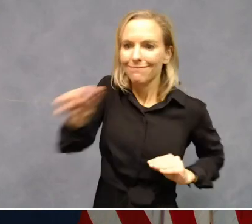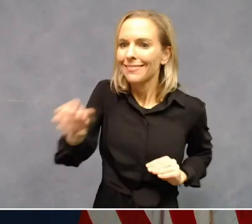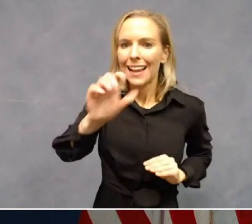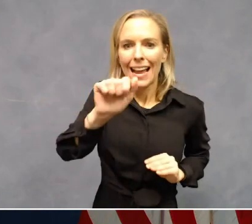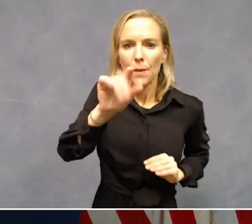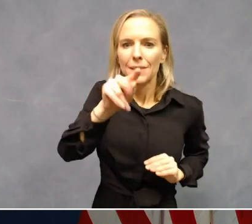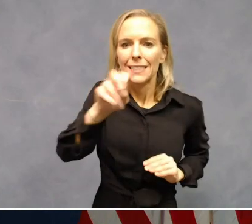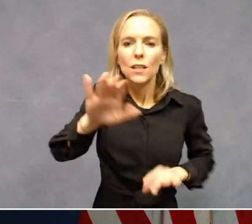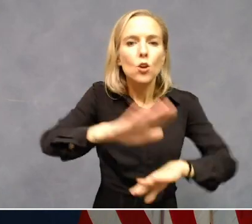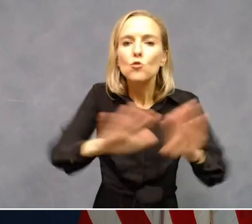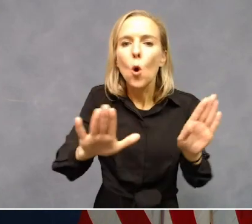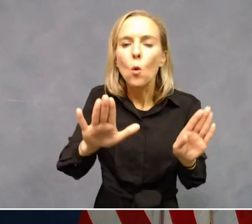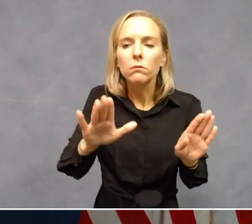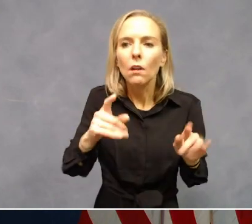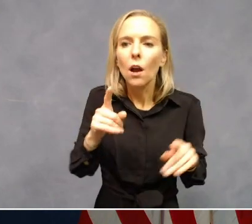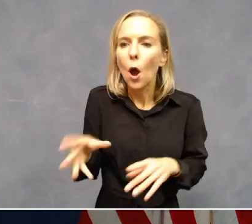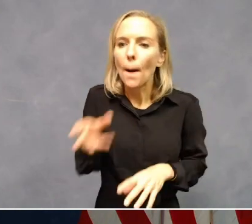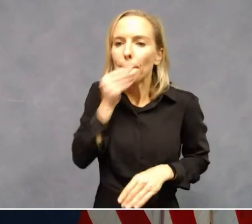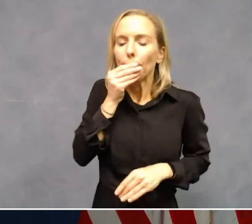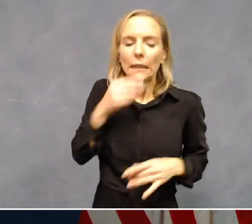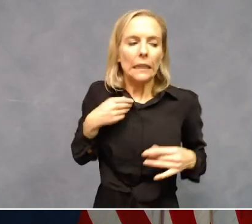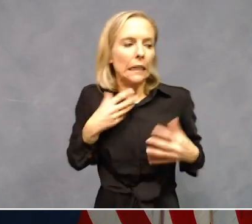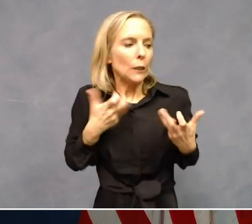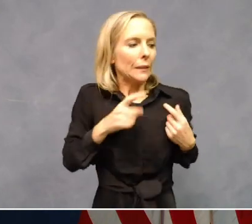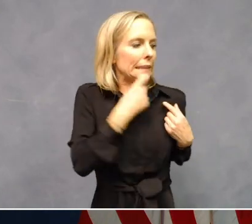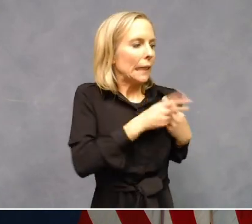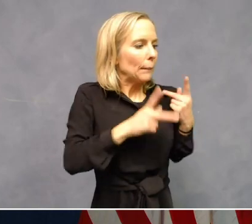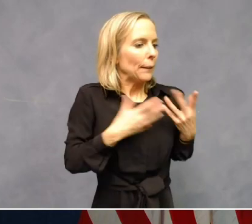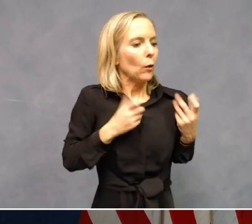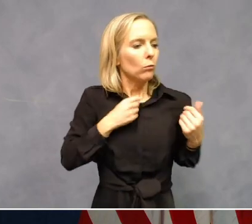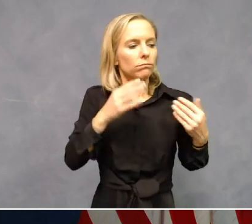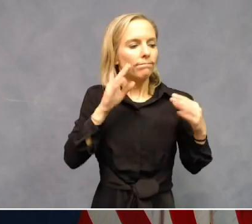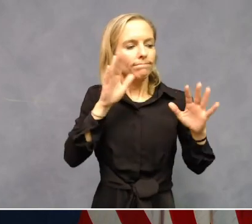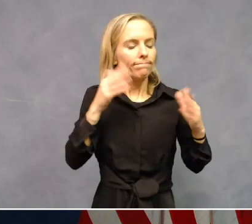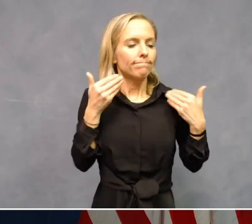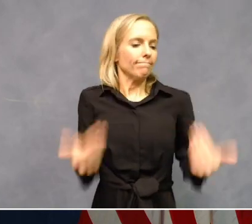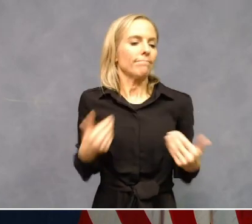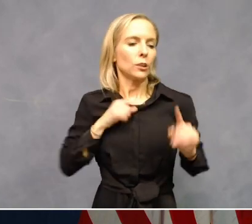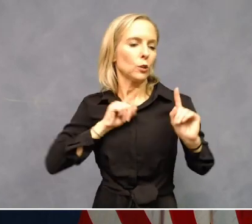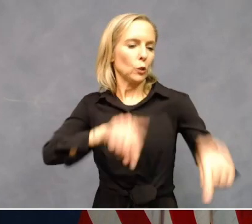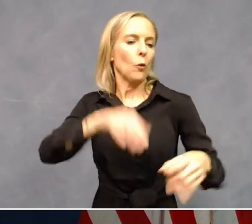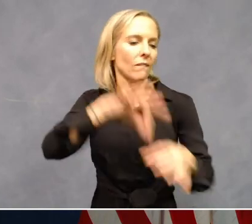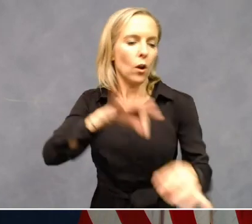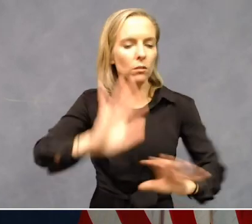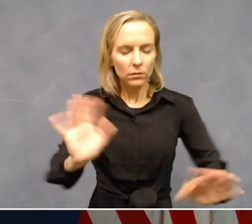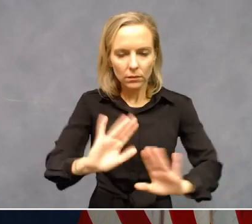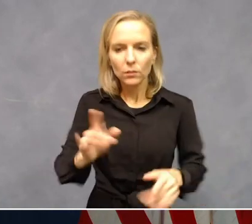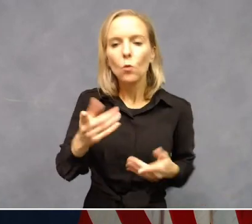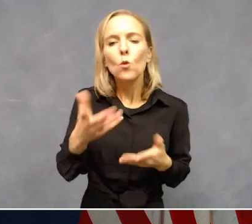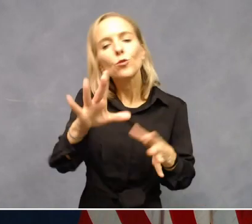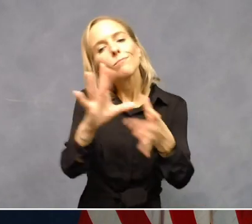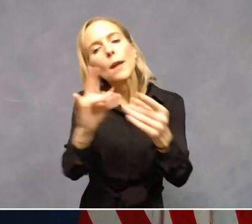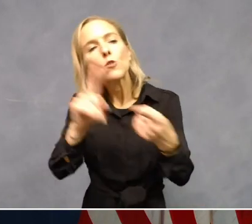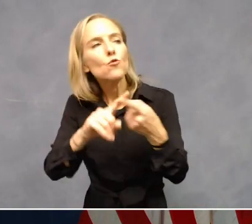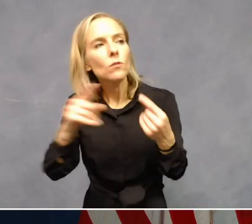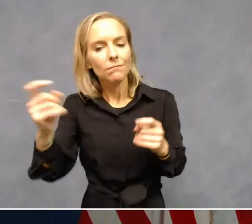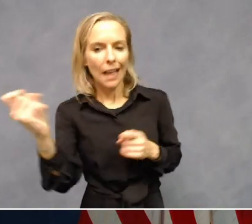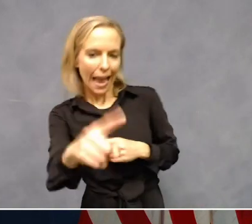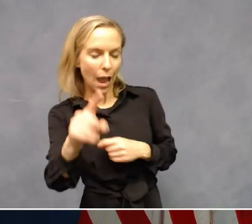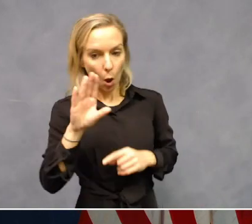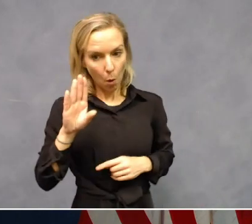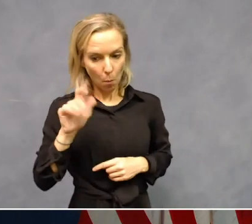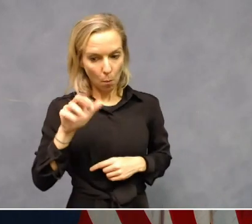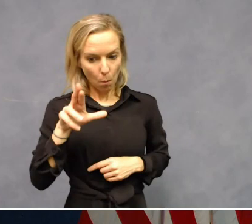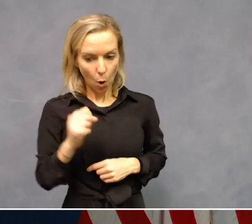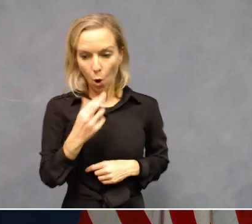not tell anybody and go to the polls. What's your message to bars, restaurants, other businesses who may struggle under those